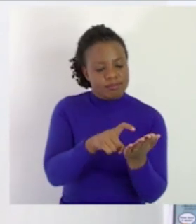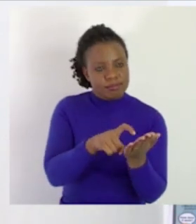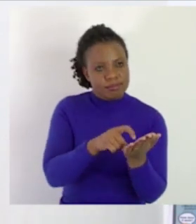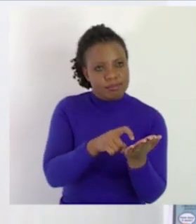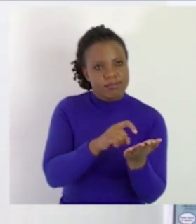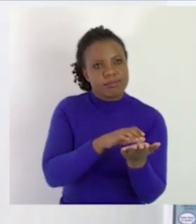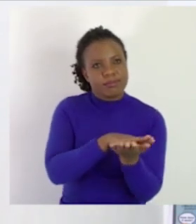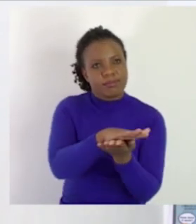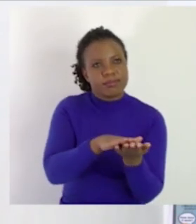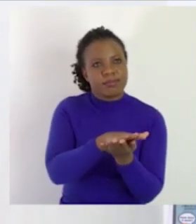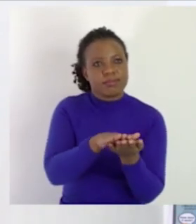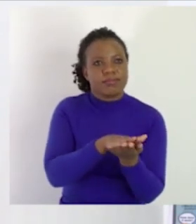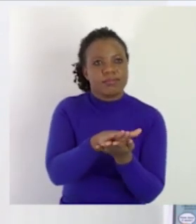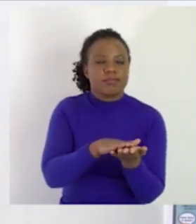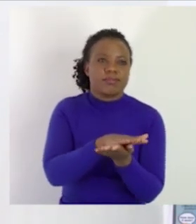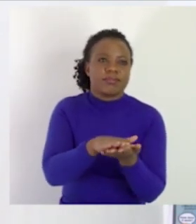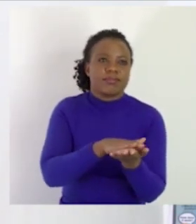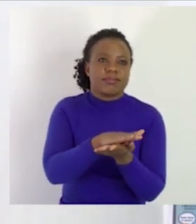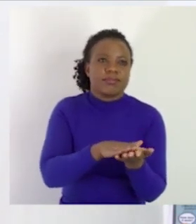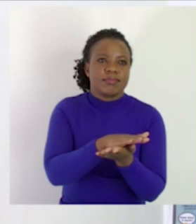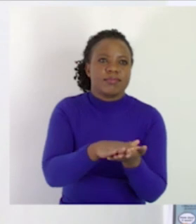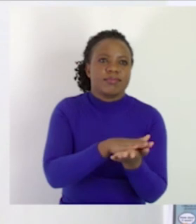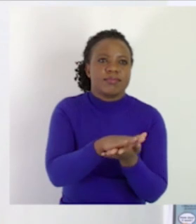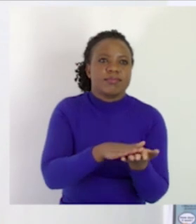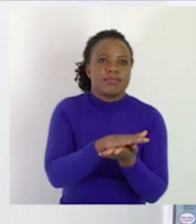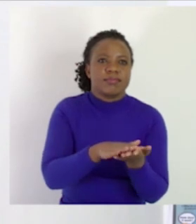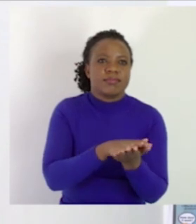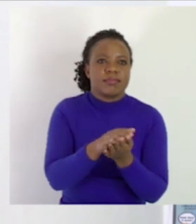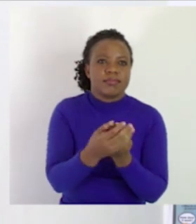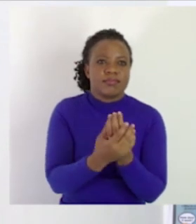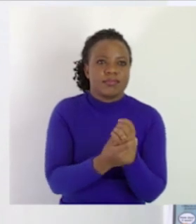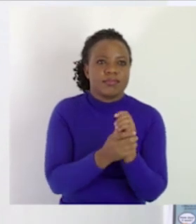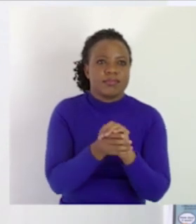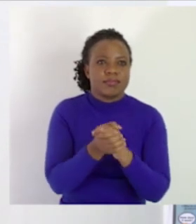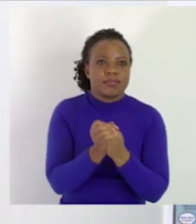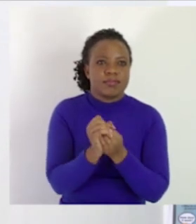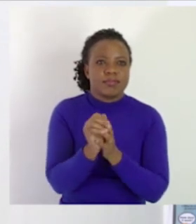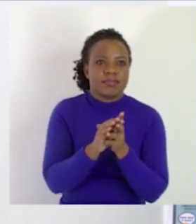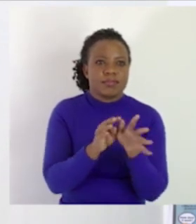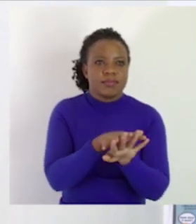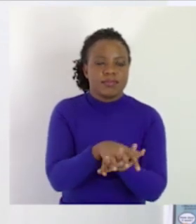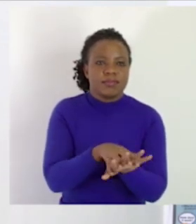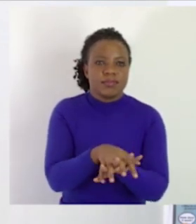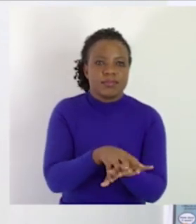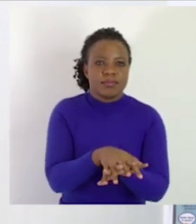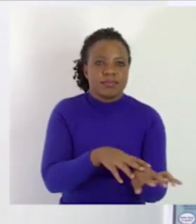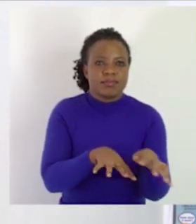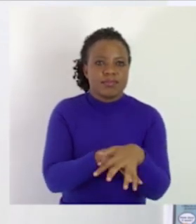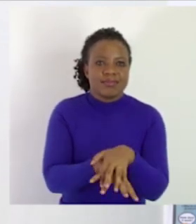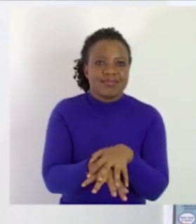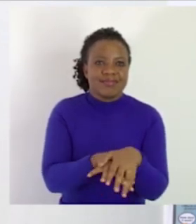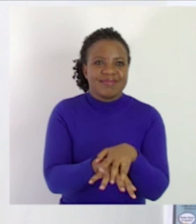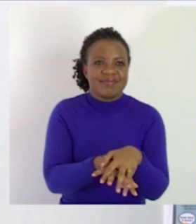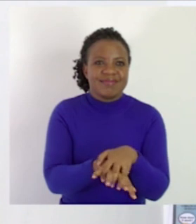our hands, squeeze our palms, boys and girls, inside and outside, in between